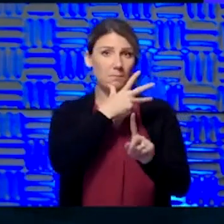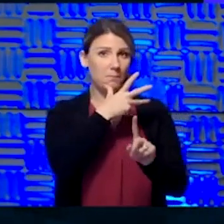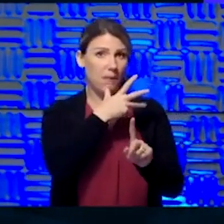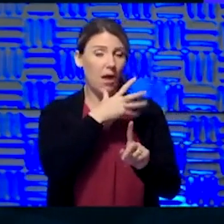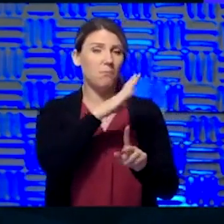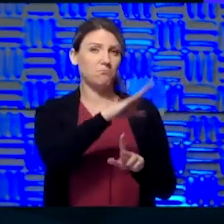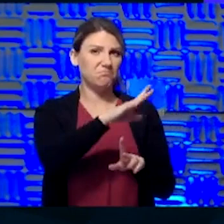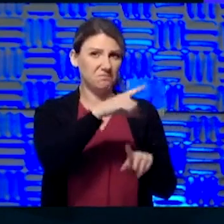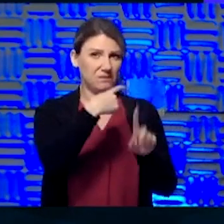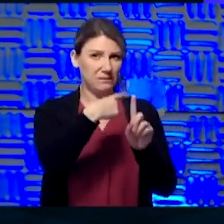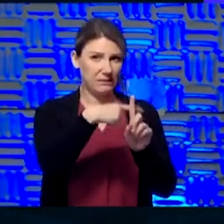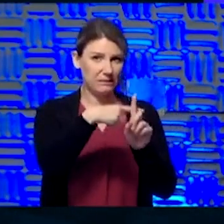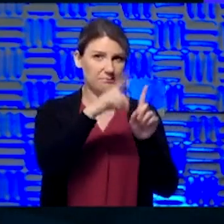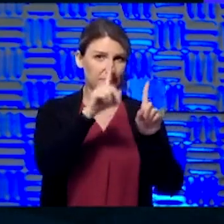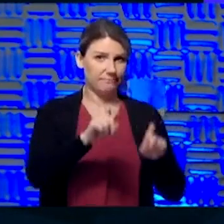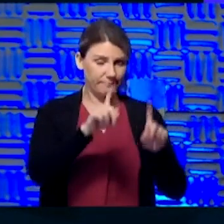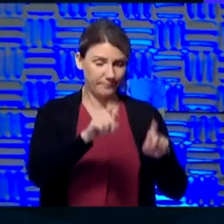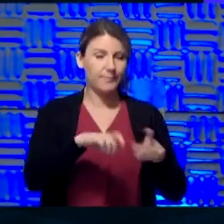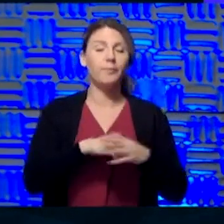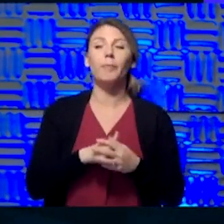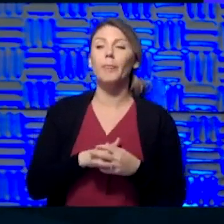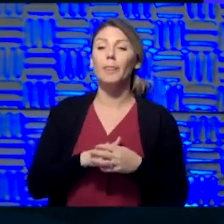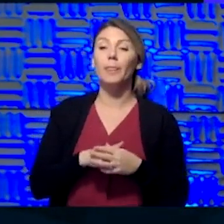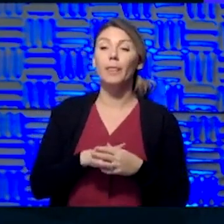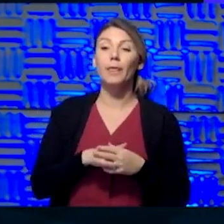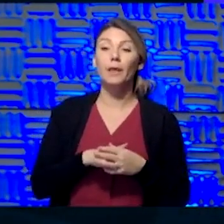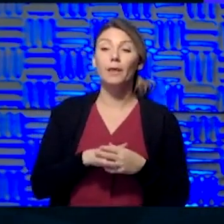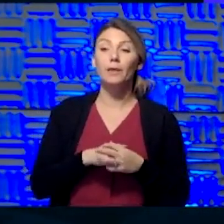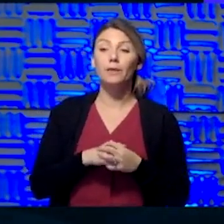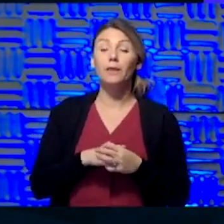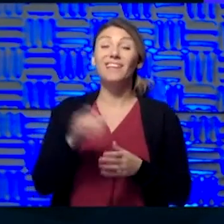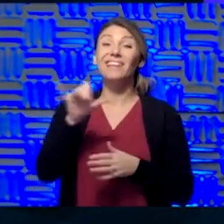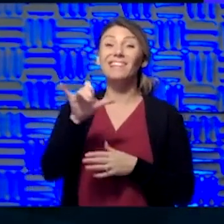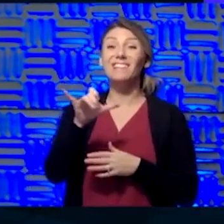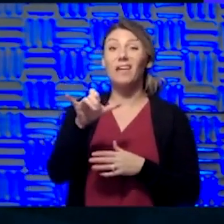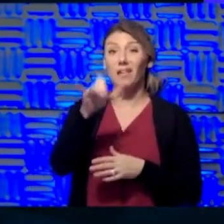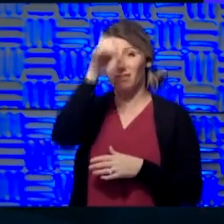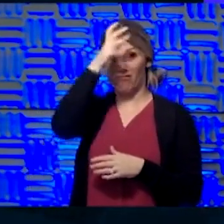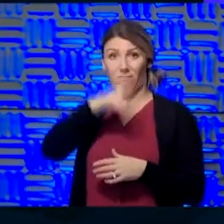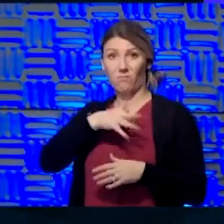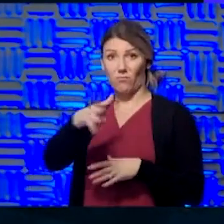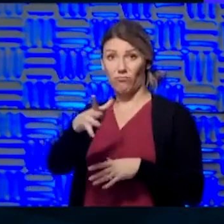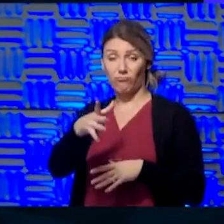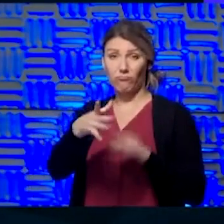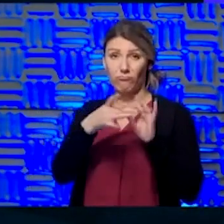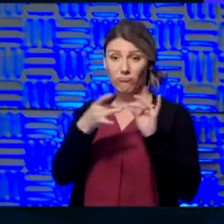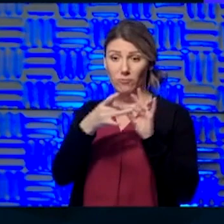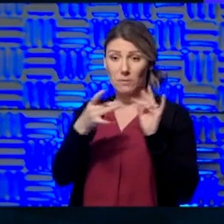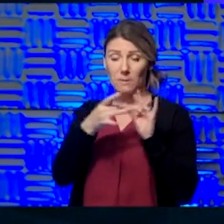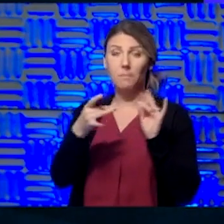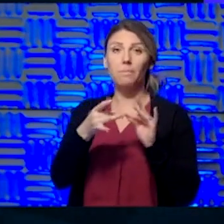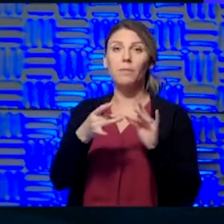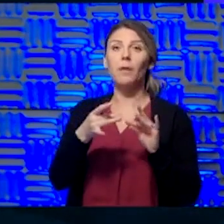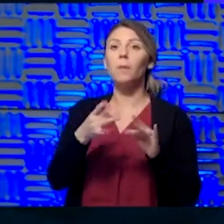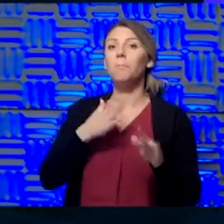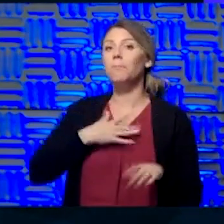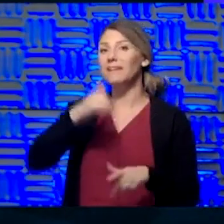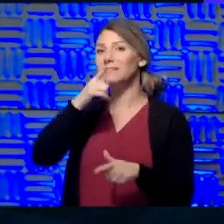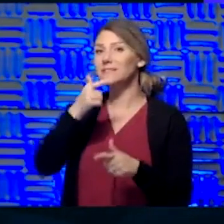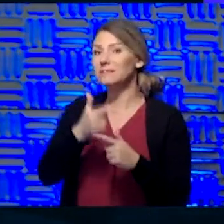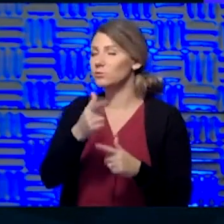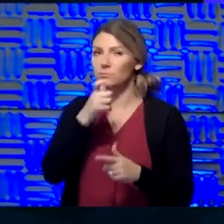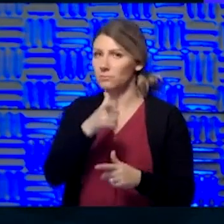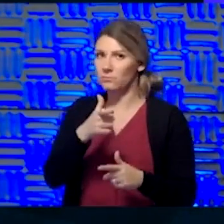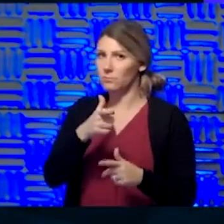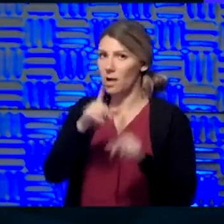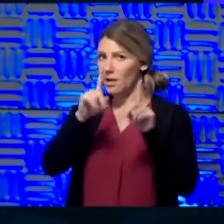got a positive test back. And like the guy that you talked to, my sister, she wasn't tested, but they just said, hey,